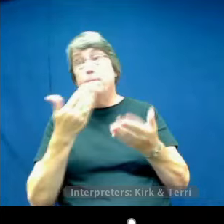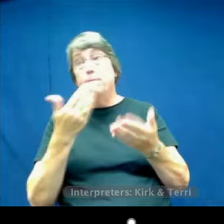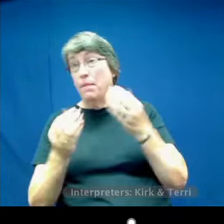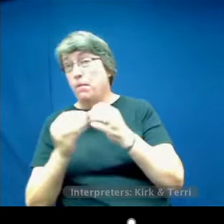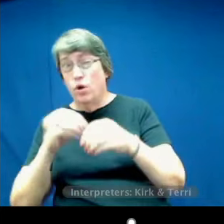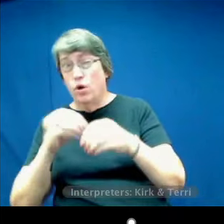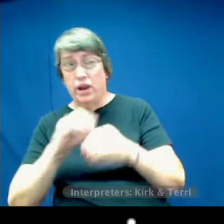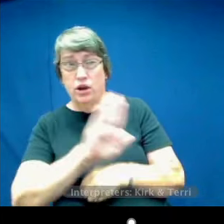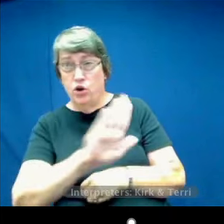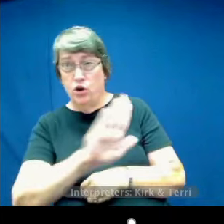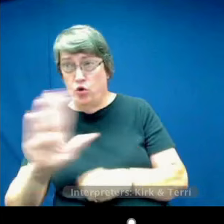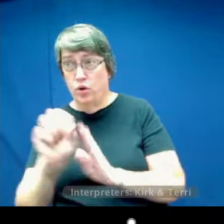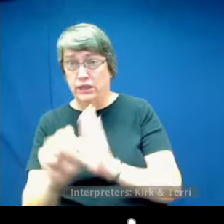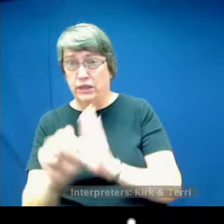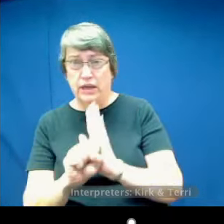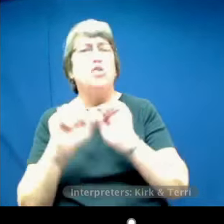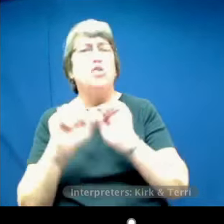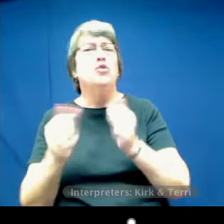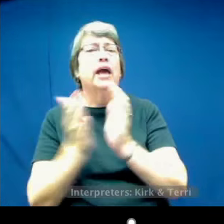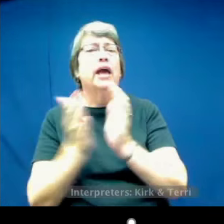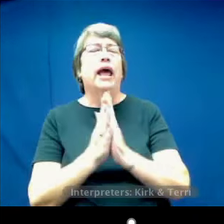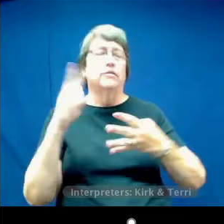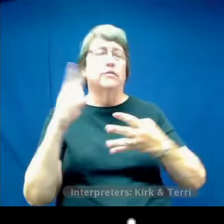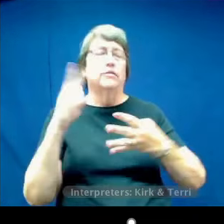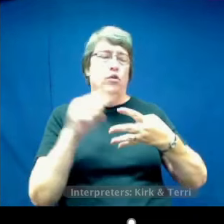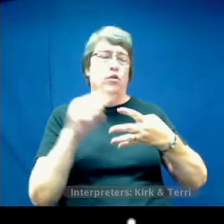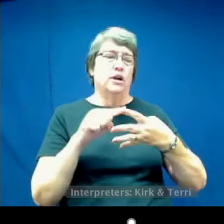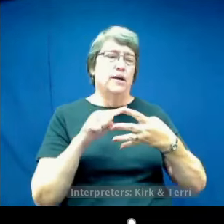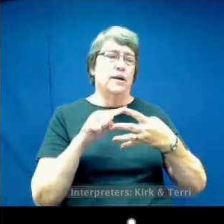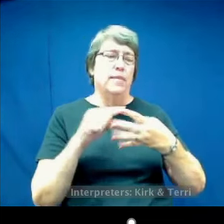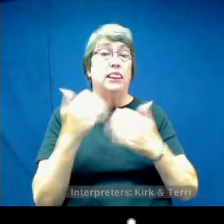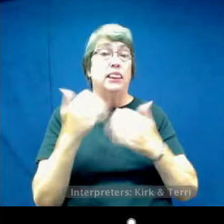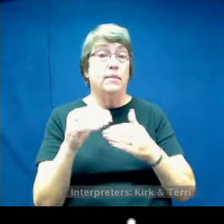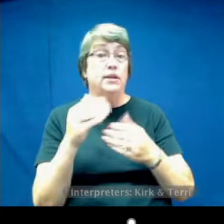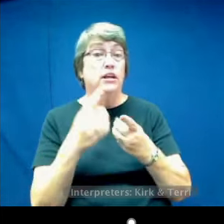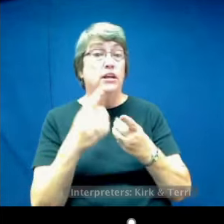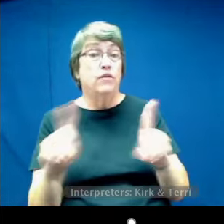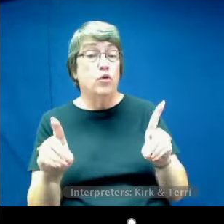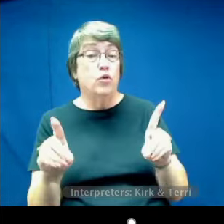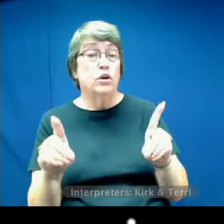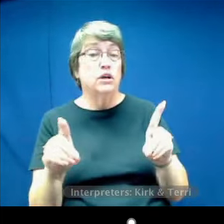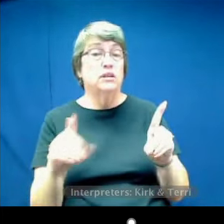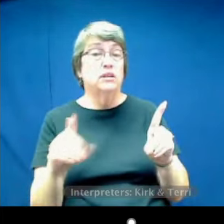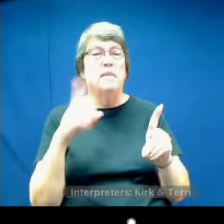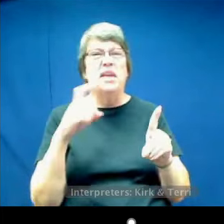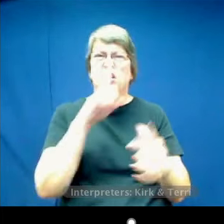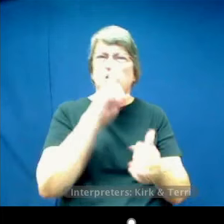well. You can ask for a grounds, you can ask for a limited divorce based on cruelty of treatment,